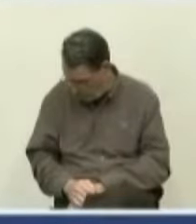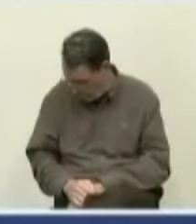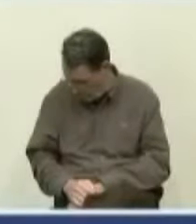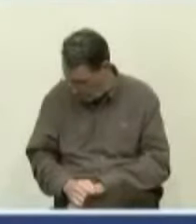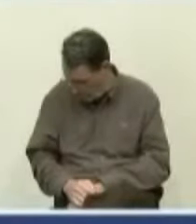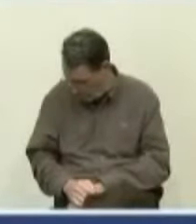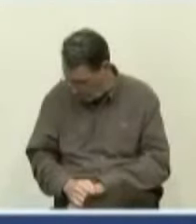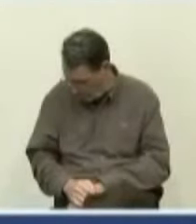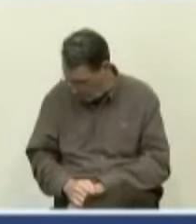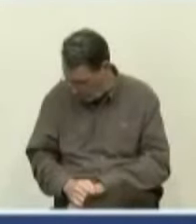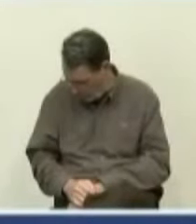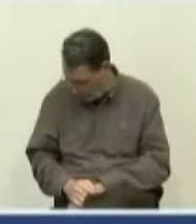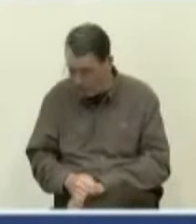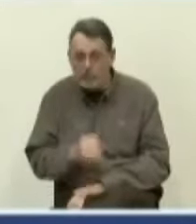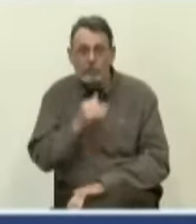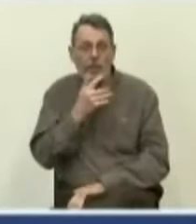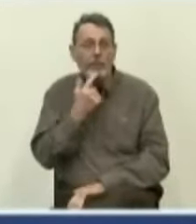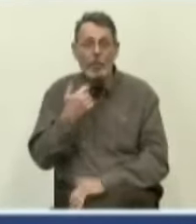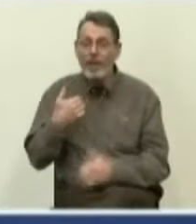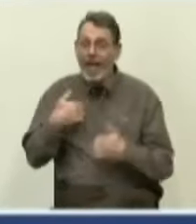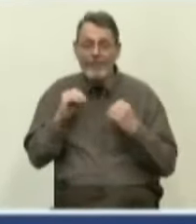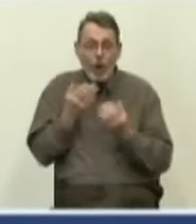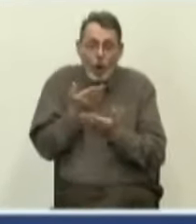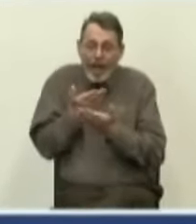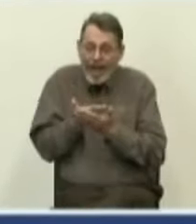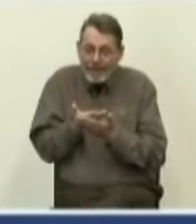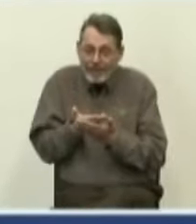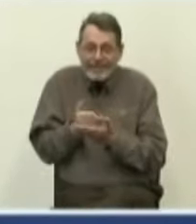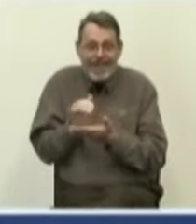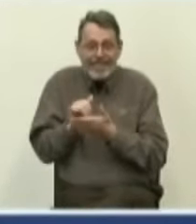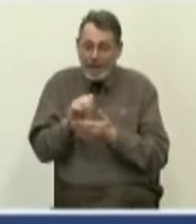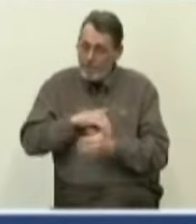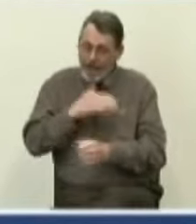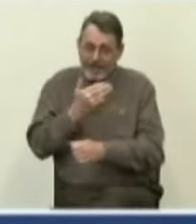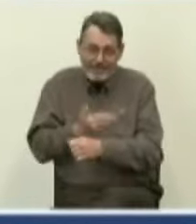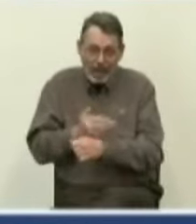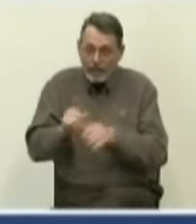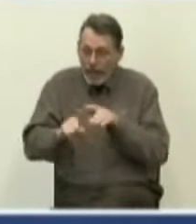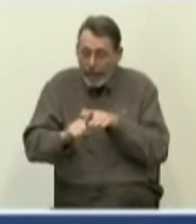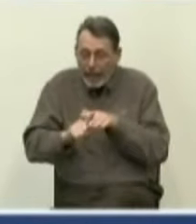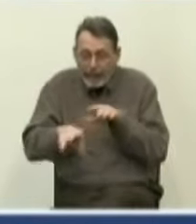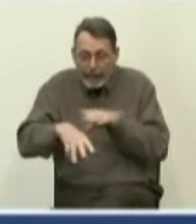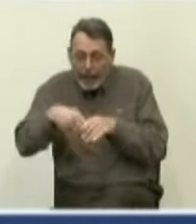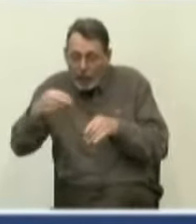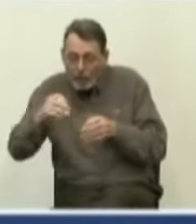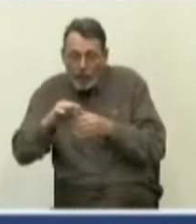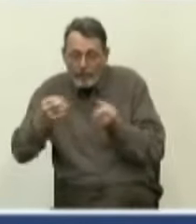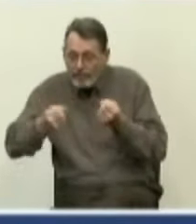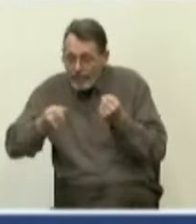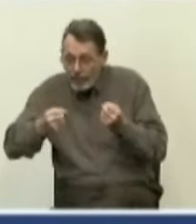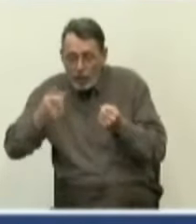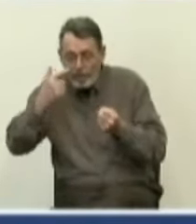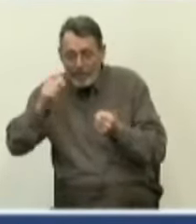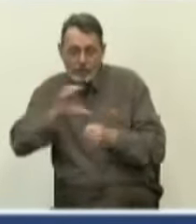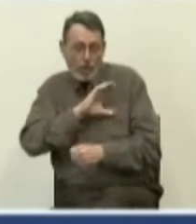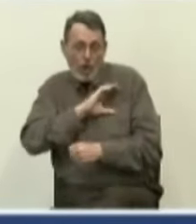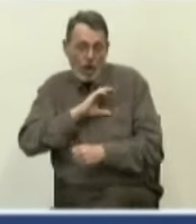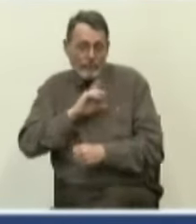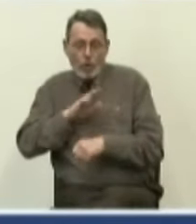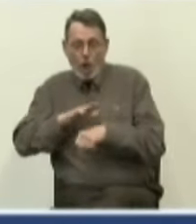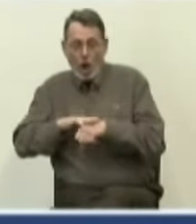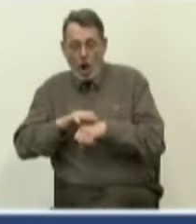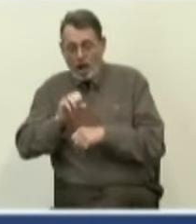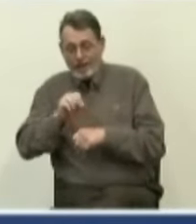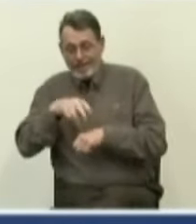officer. We have no evidence that my son even exited this vehicle due to the fact that your officers were on standby on the side